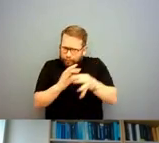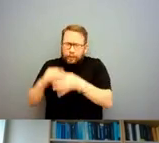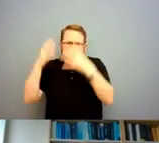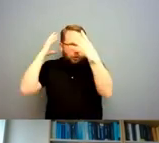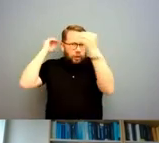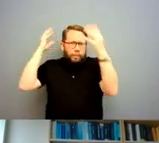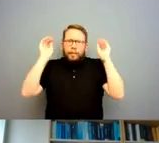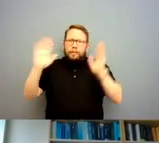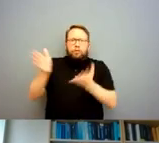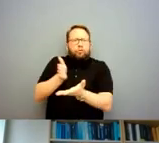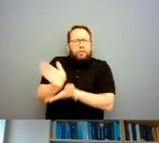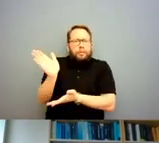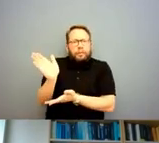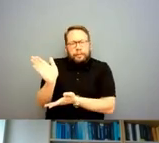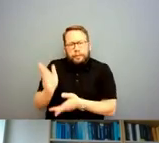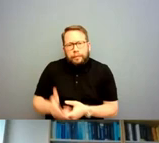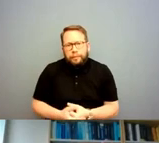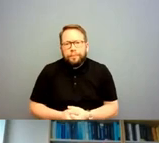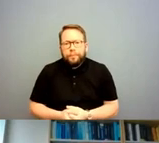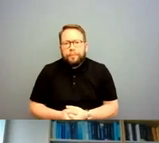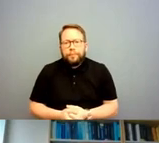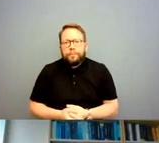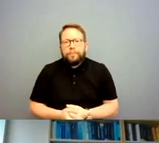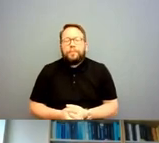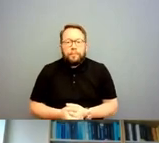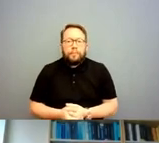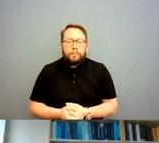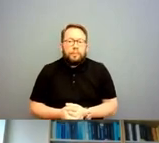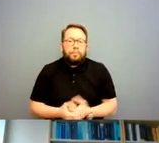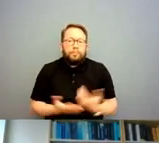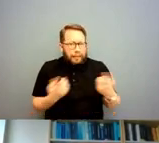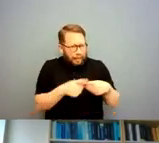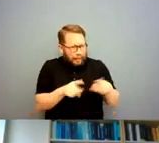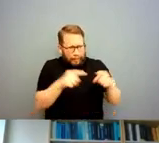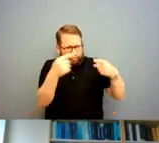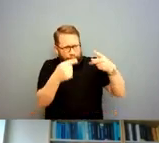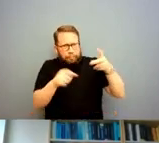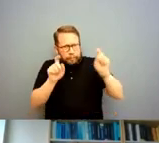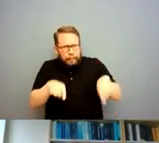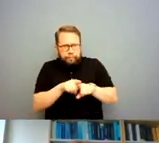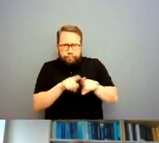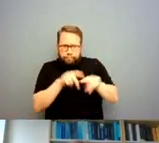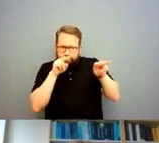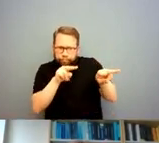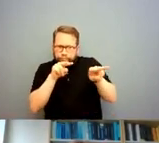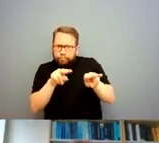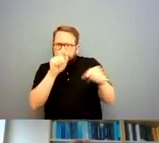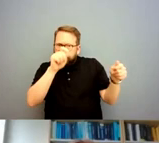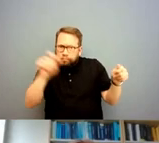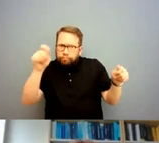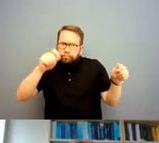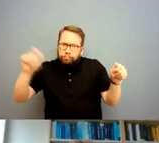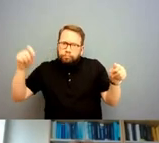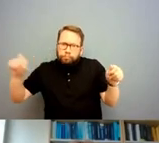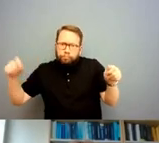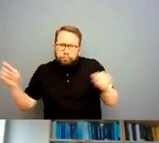different kinds of rights. And then you also have the Universal Periodic Review, the UPR,